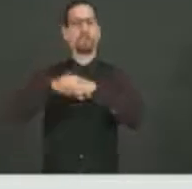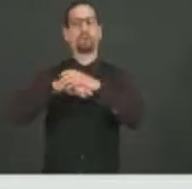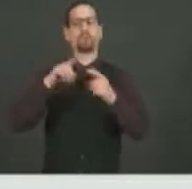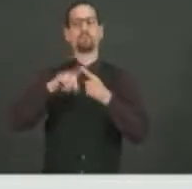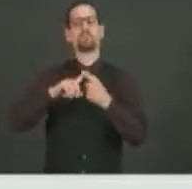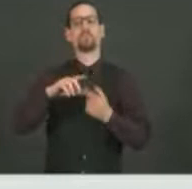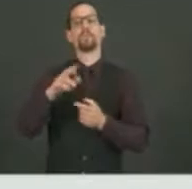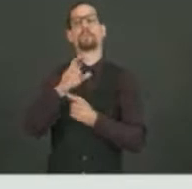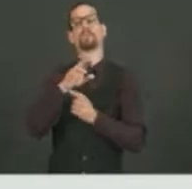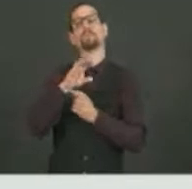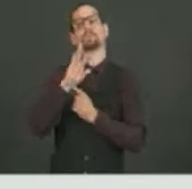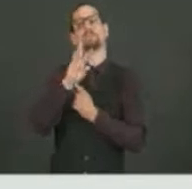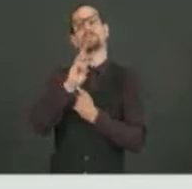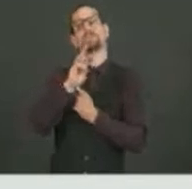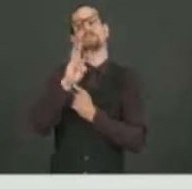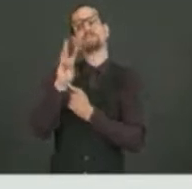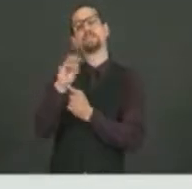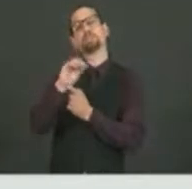66%.